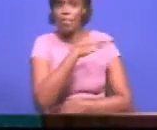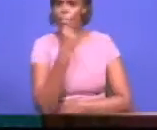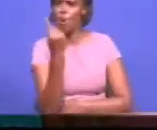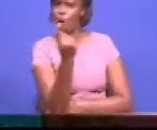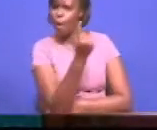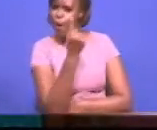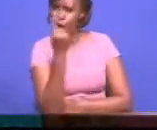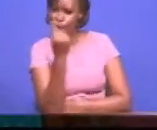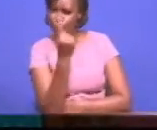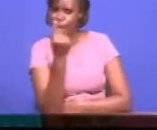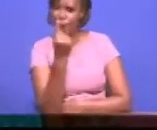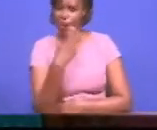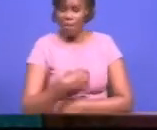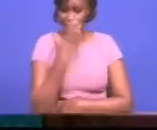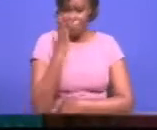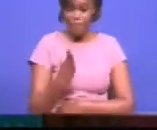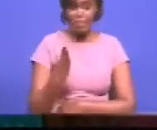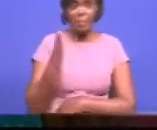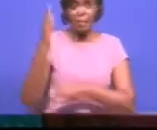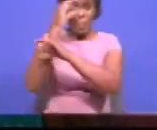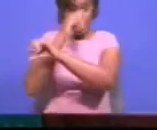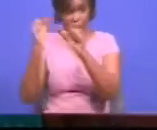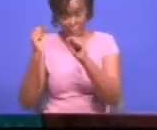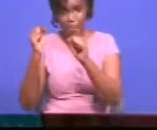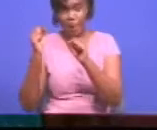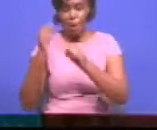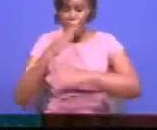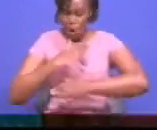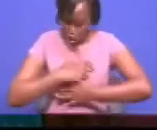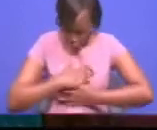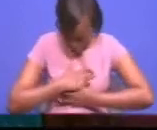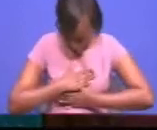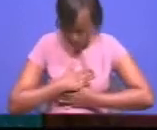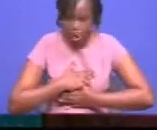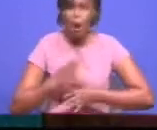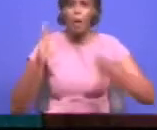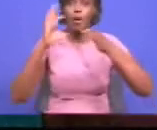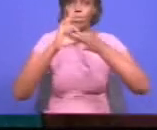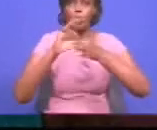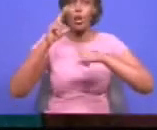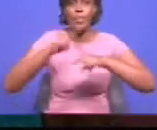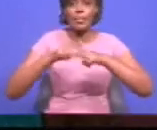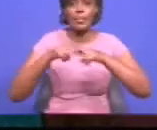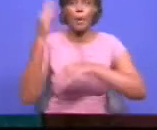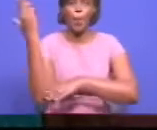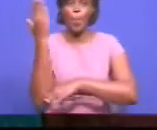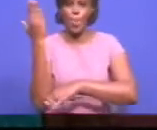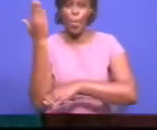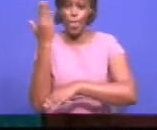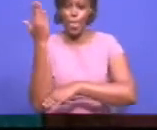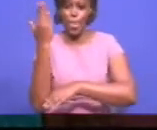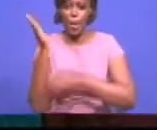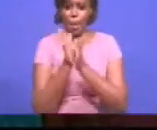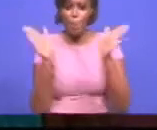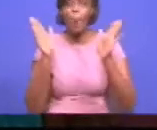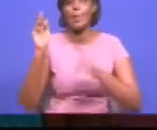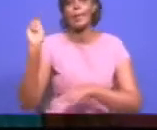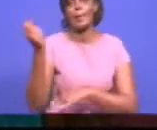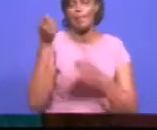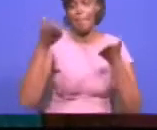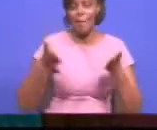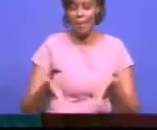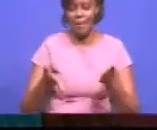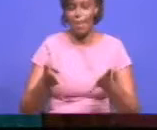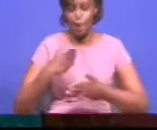one other visiting head of state has had the honour of addressing a joint sitting of the Houses of Parliament of the Republic of Kenya.